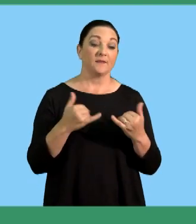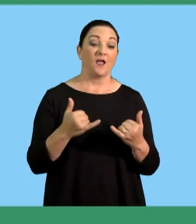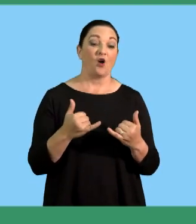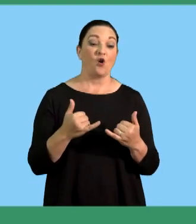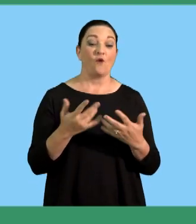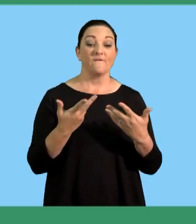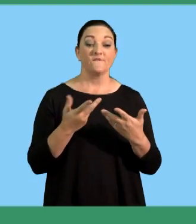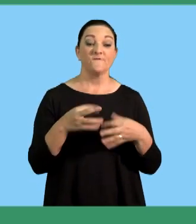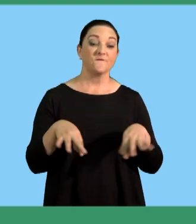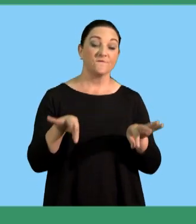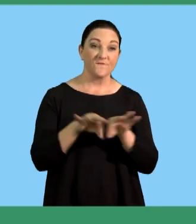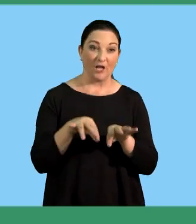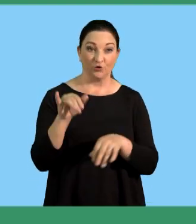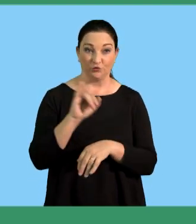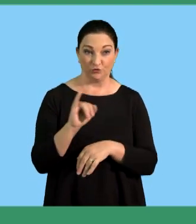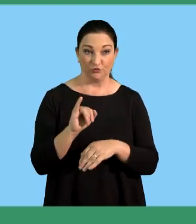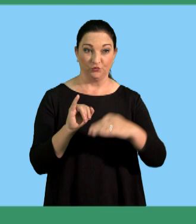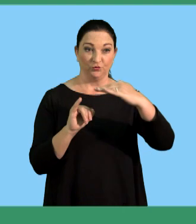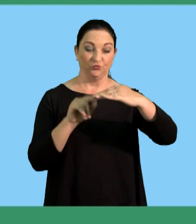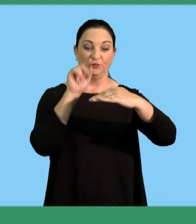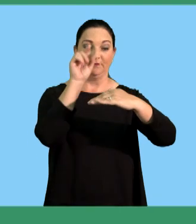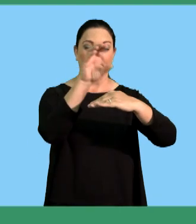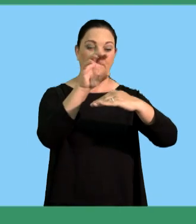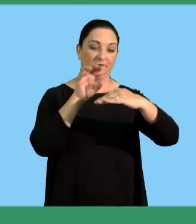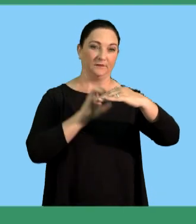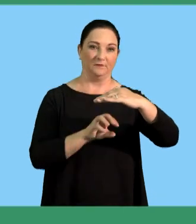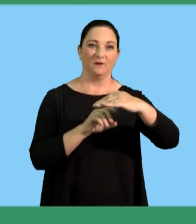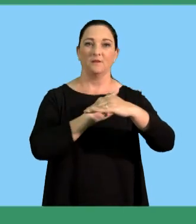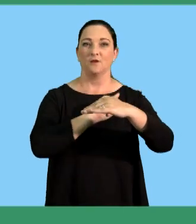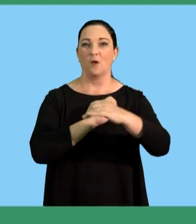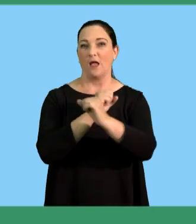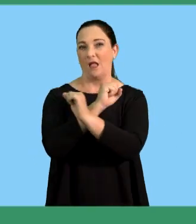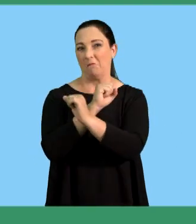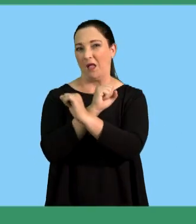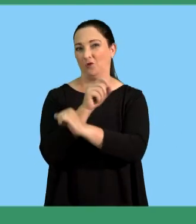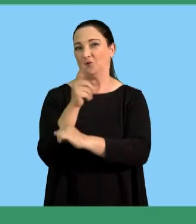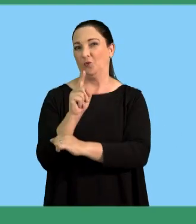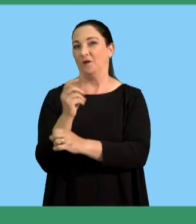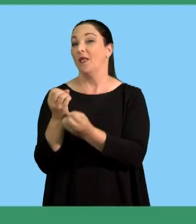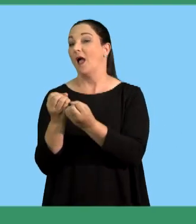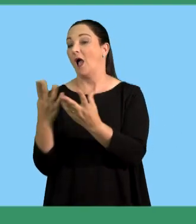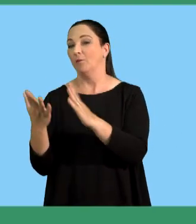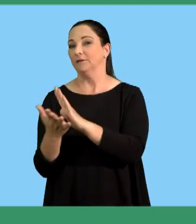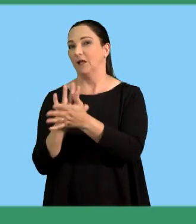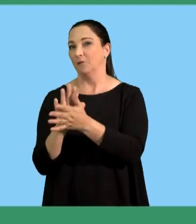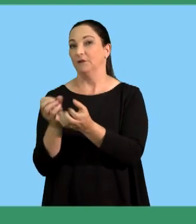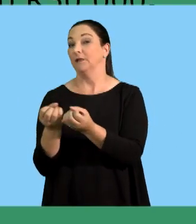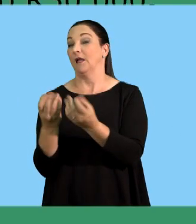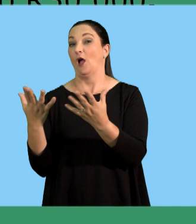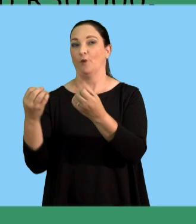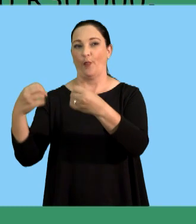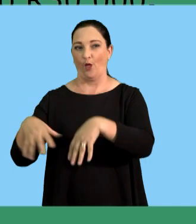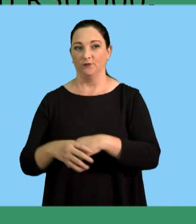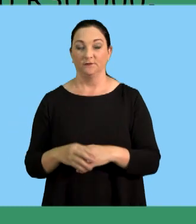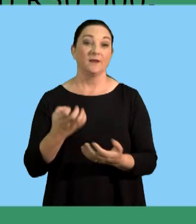over value of the insured item multiplied by the amount of damages or loss there.